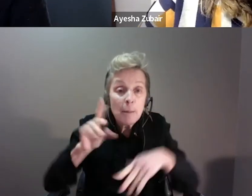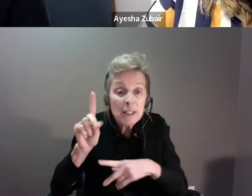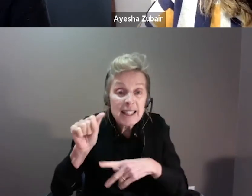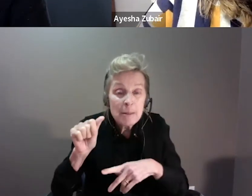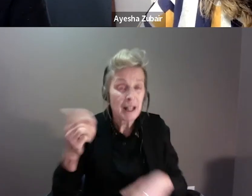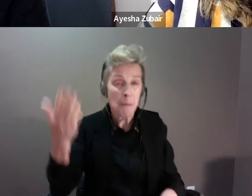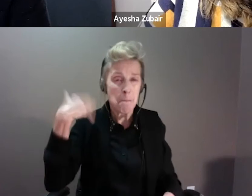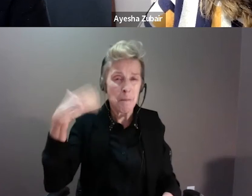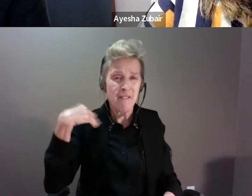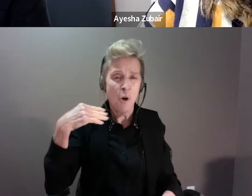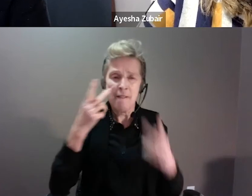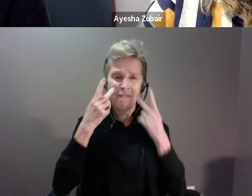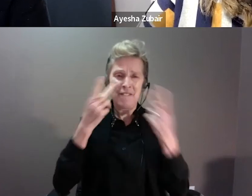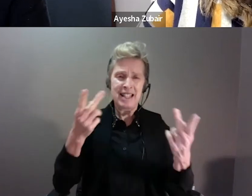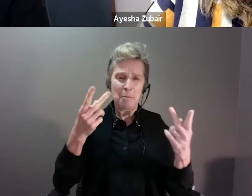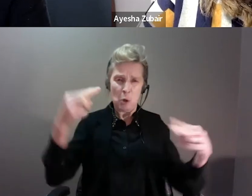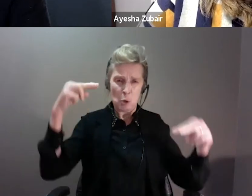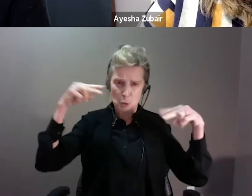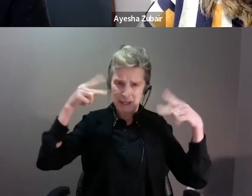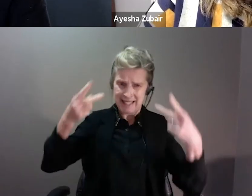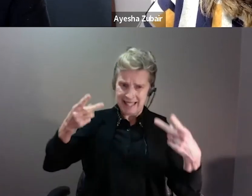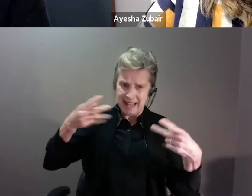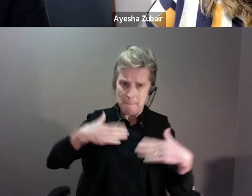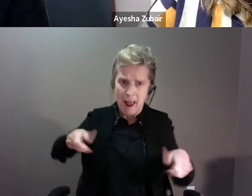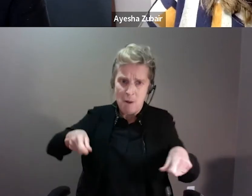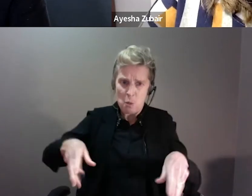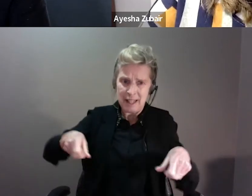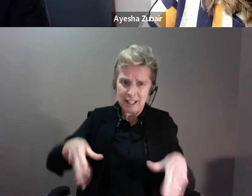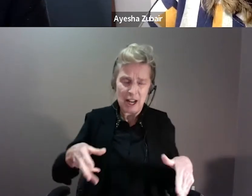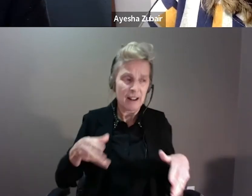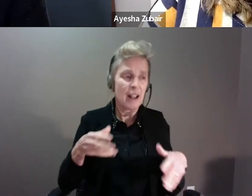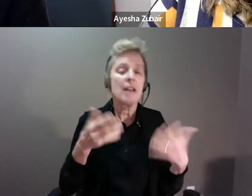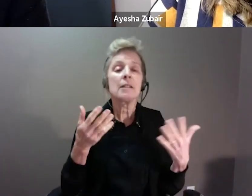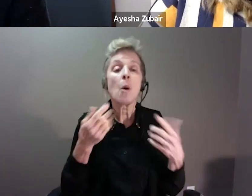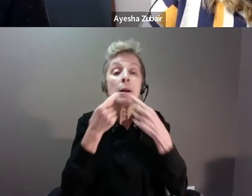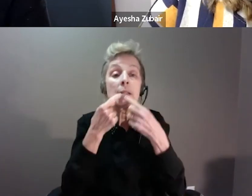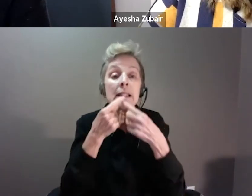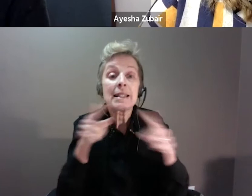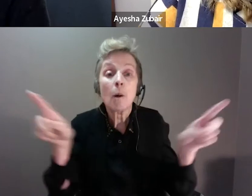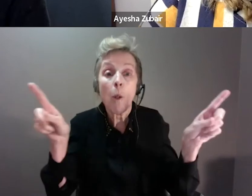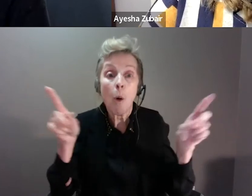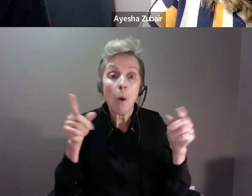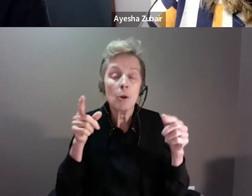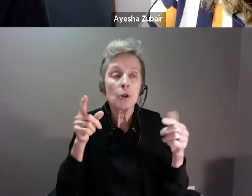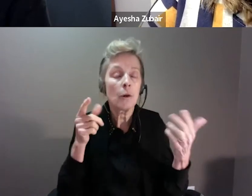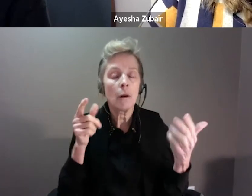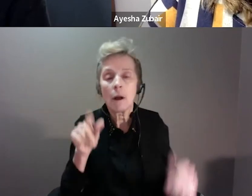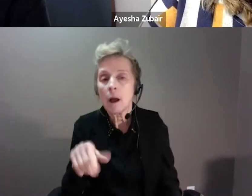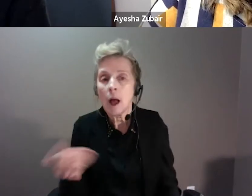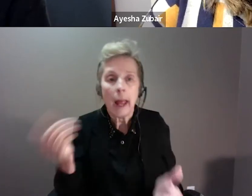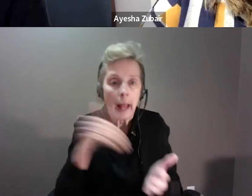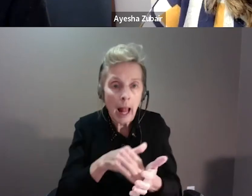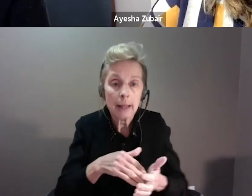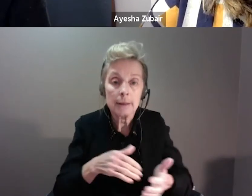visible disability. And so it felt like I had to approach disclosure all over again. And even for someone with